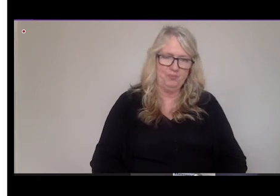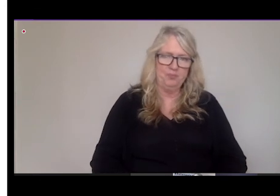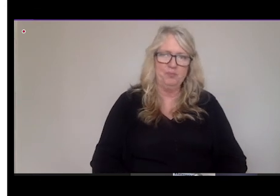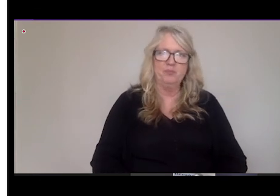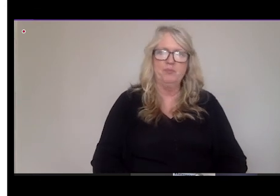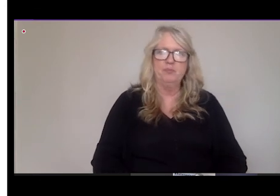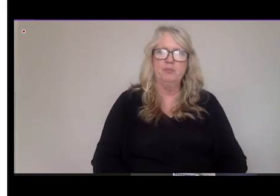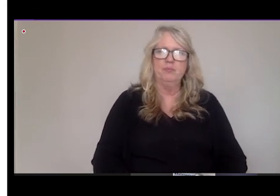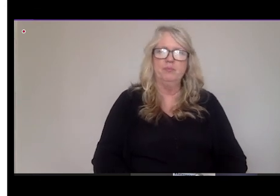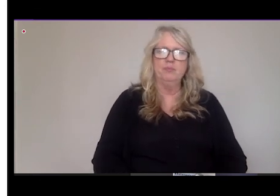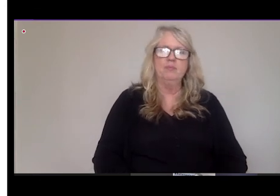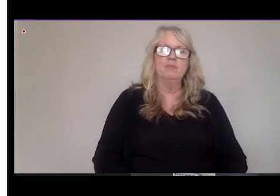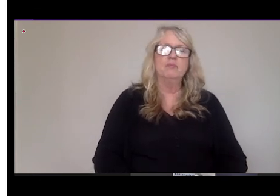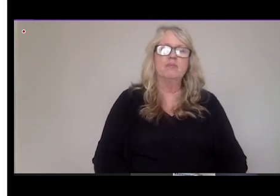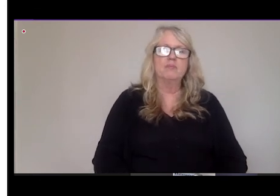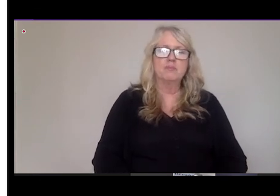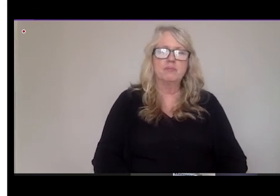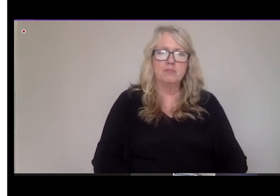hand.